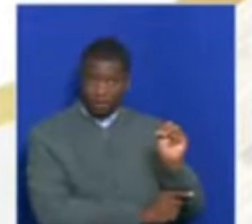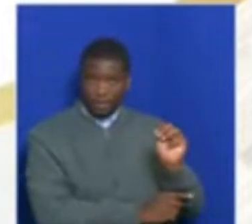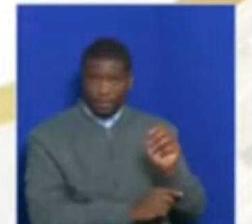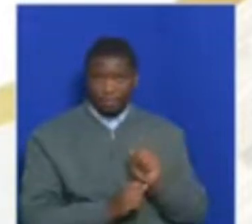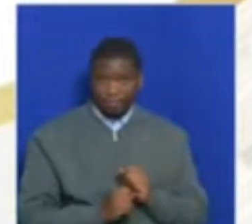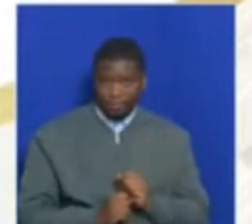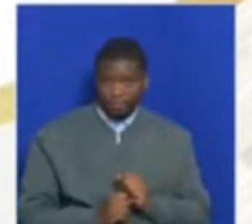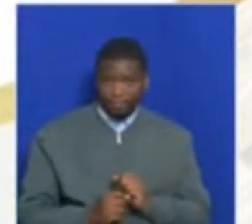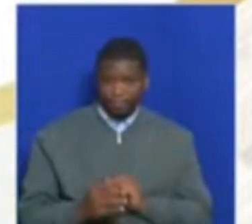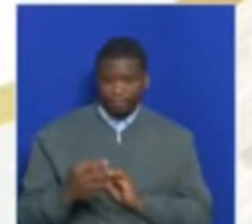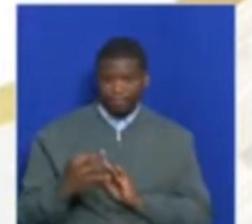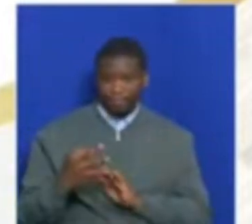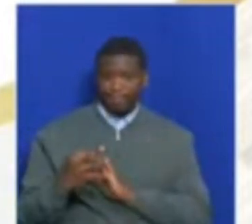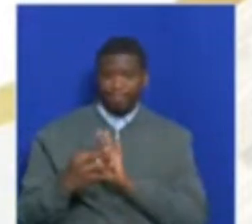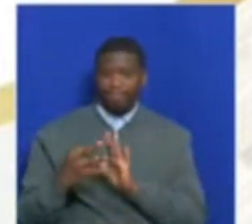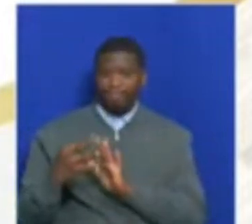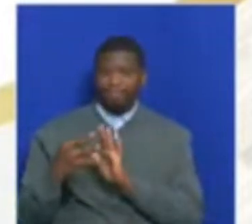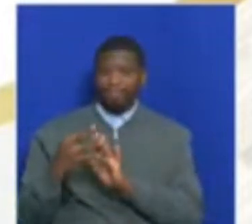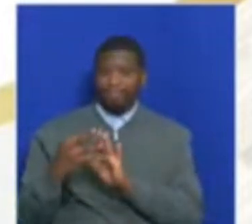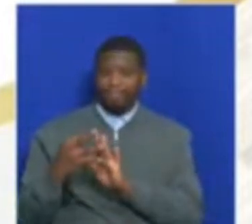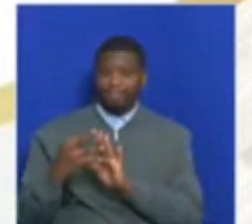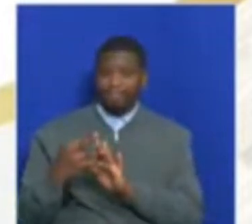was under